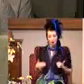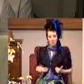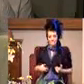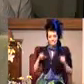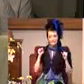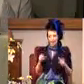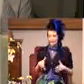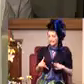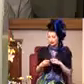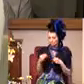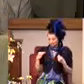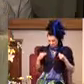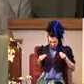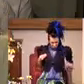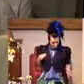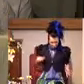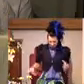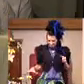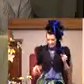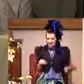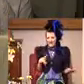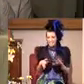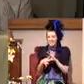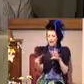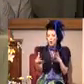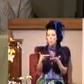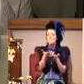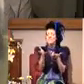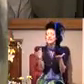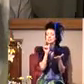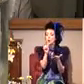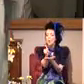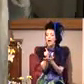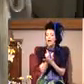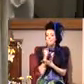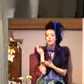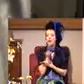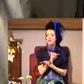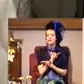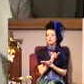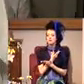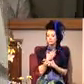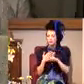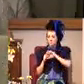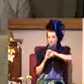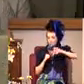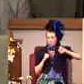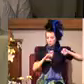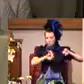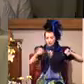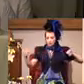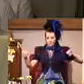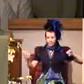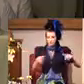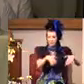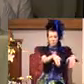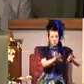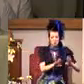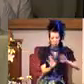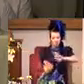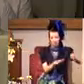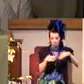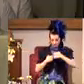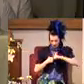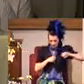shed the things that are no longer of use and need for us and bring us out of our own tombs into this new day